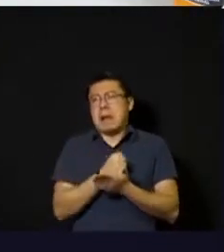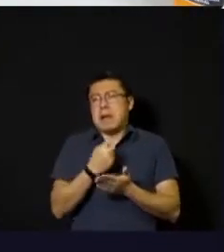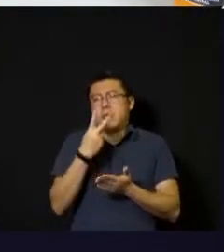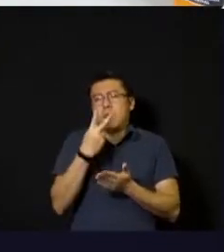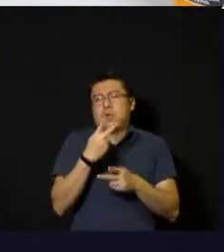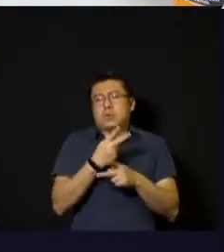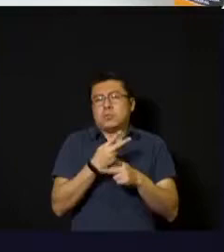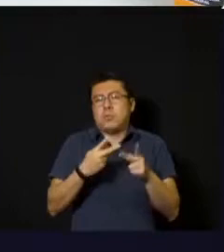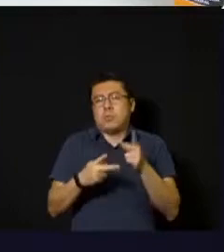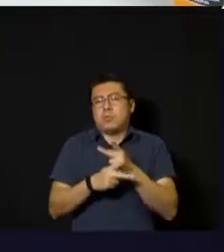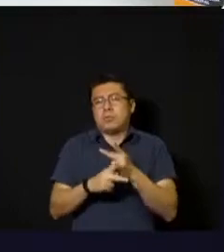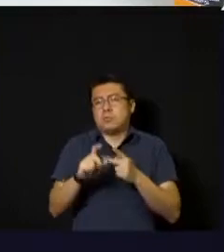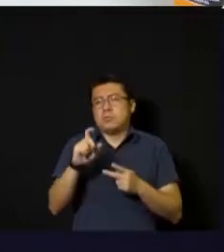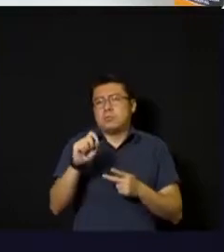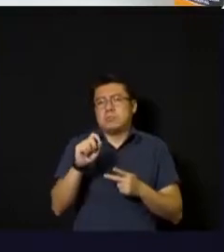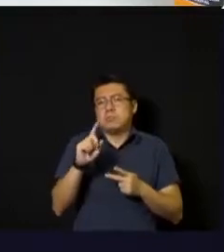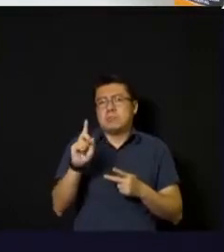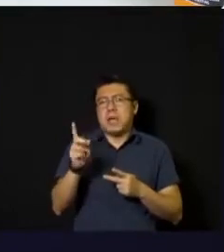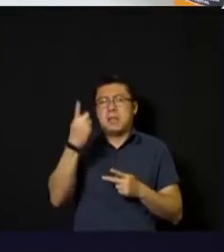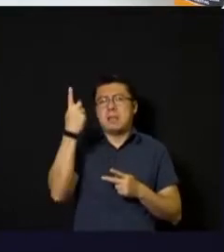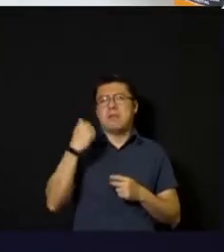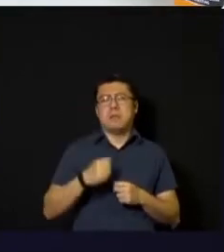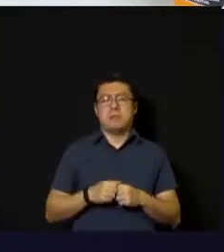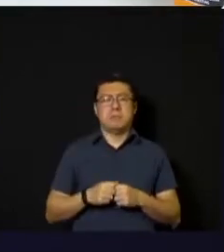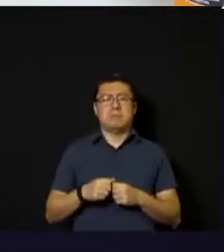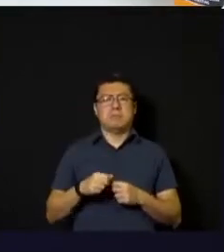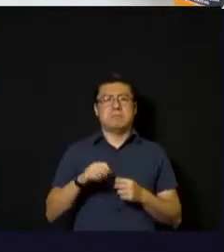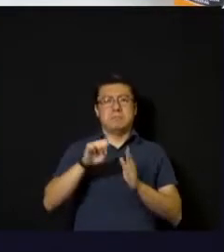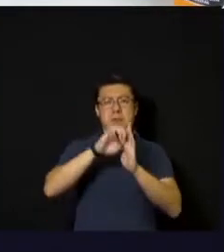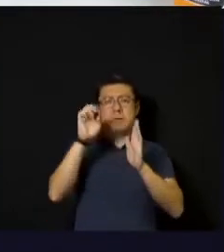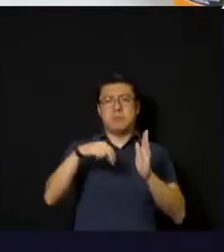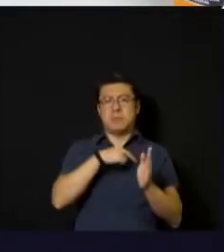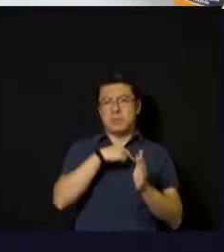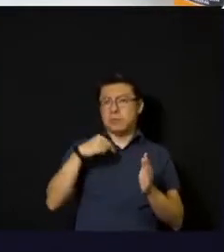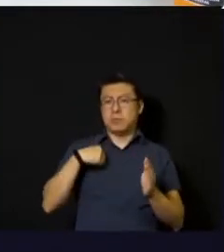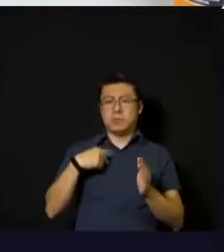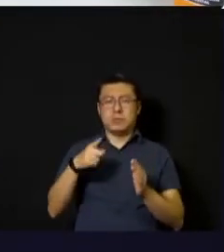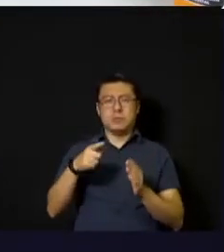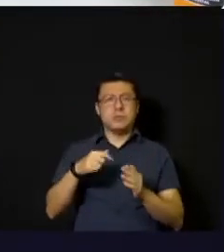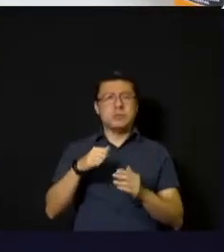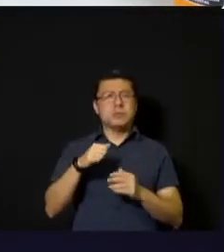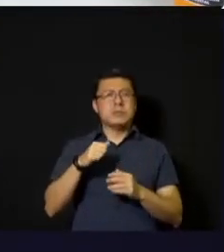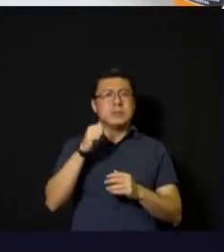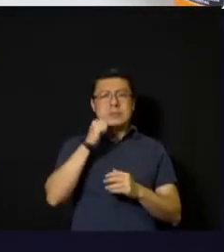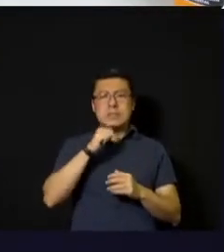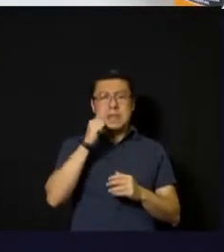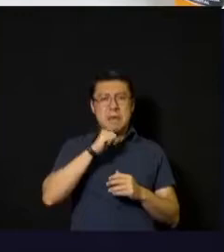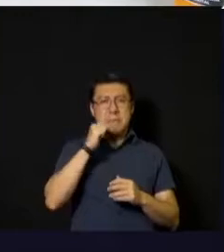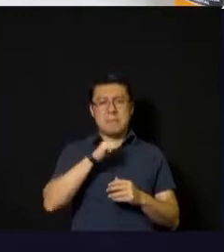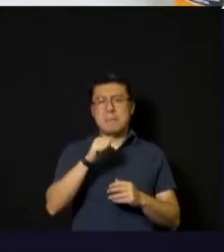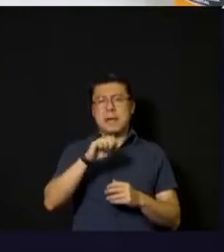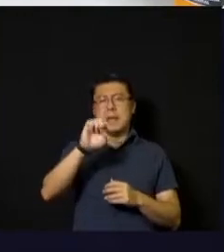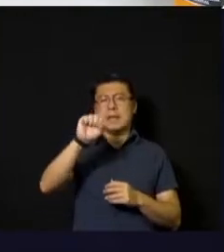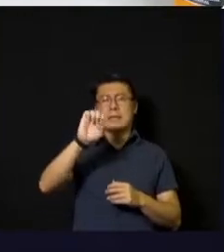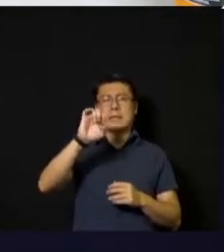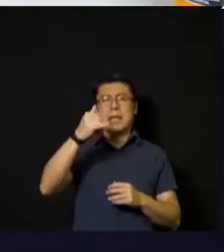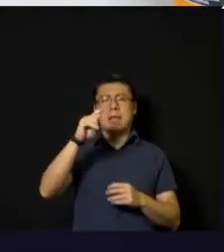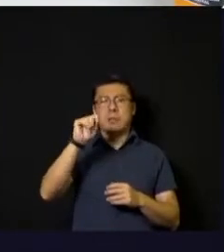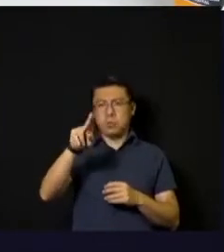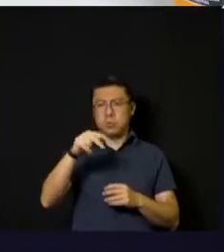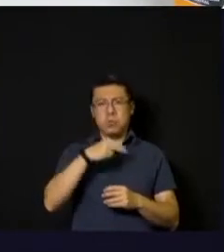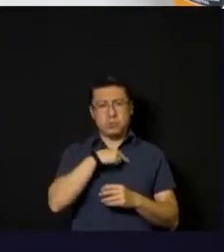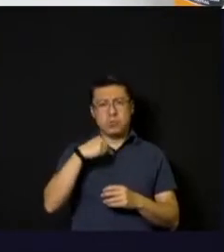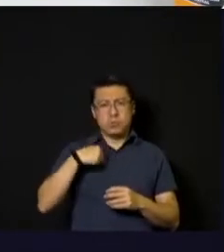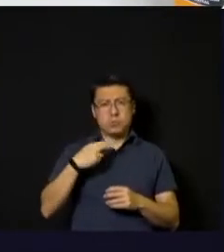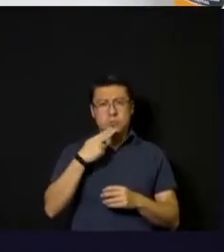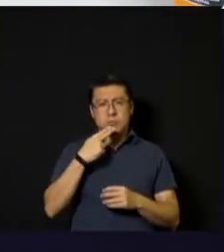two products that you are going to invest to bring people, we, for example, like to invite through Say Two and begin with